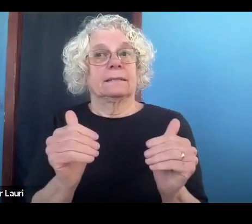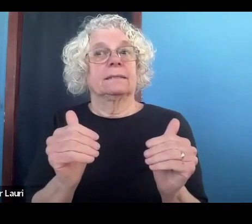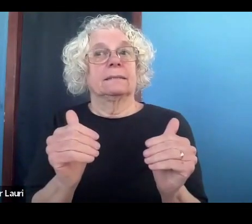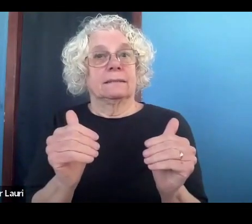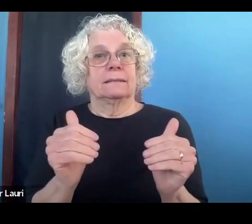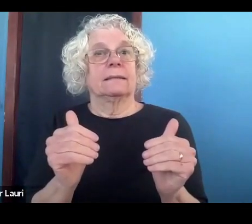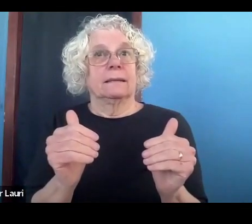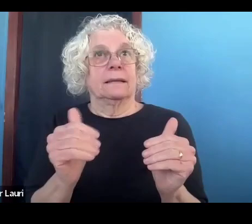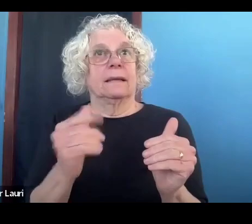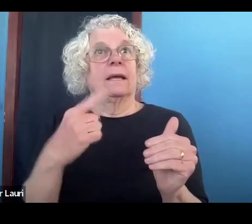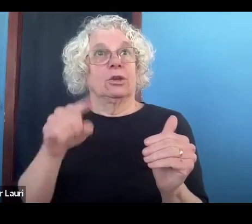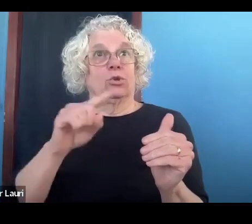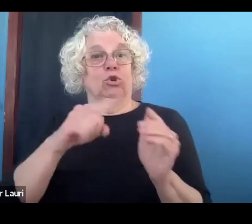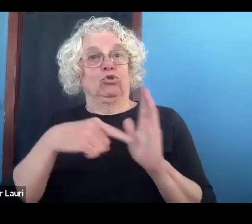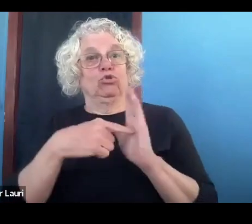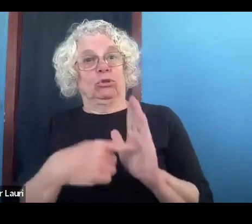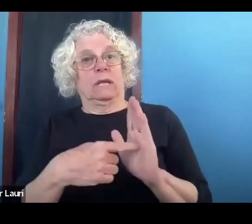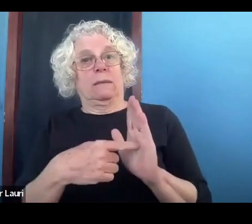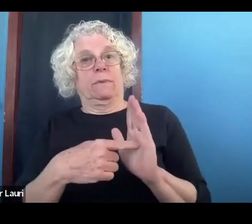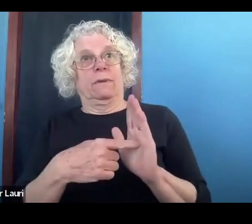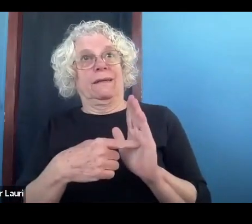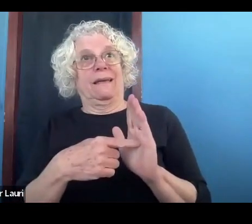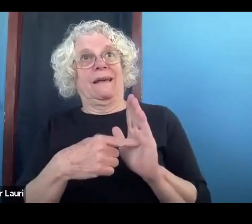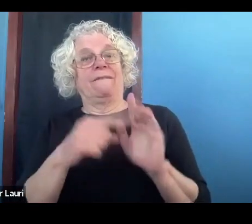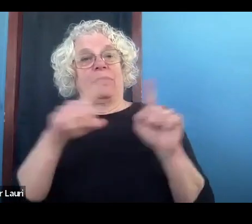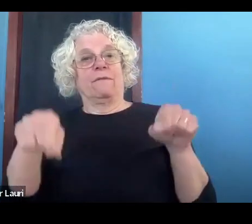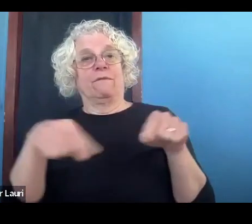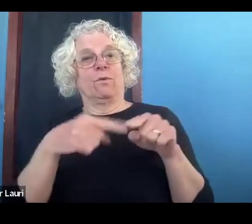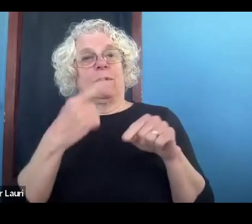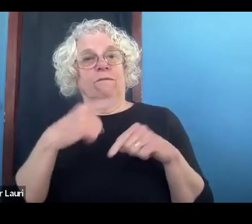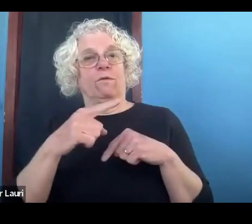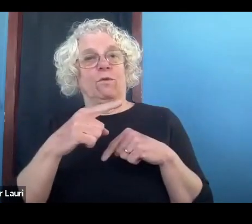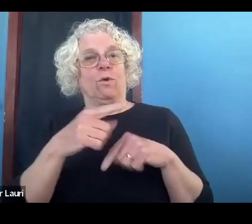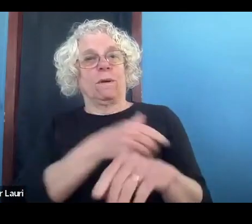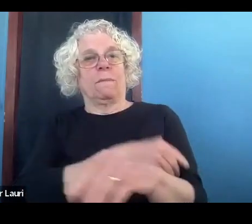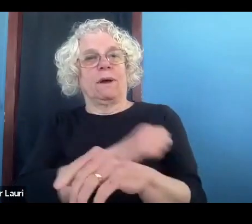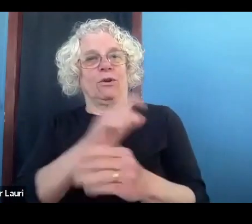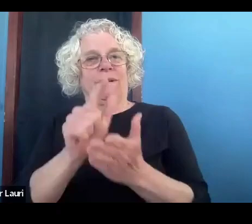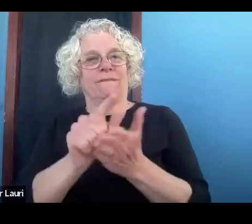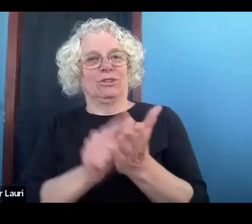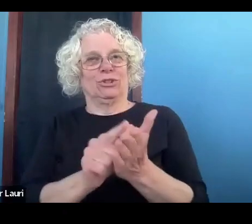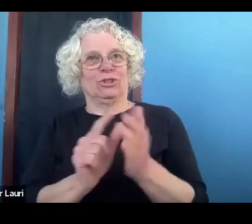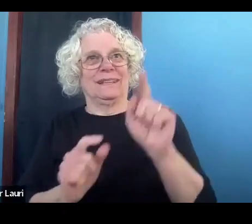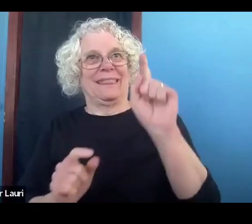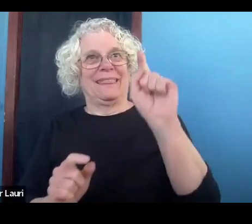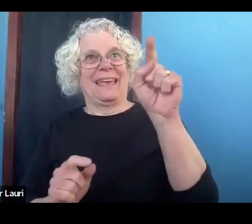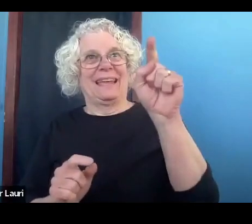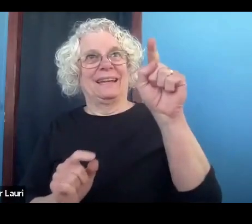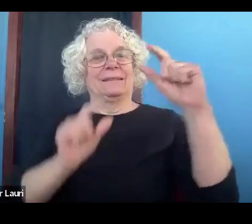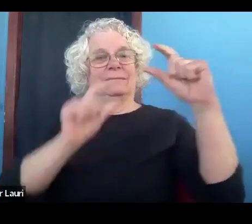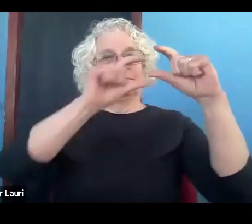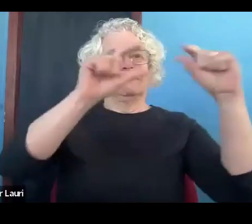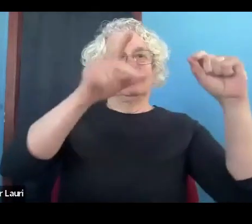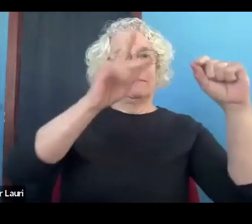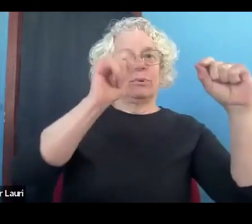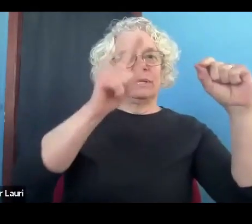short form power of attorney form. So again, as you can see, it names a principal. It also does allow